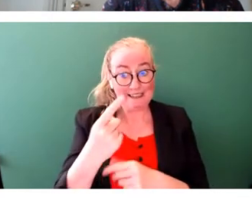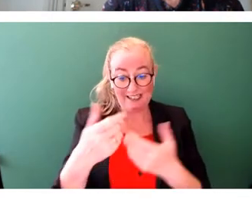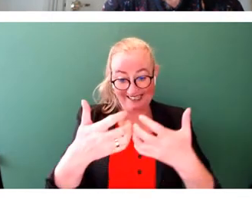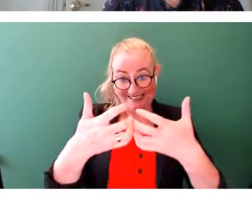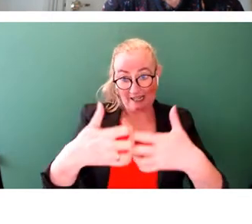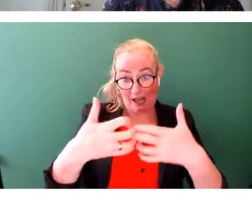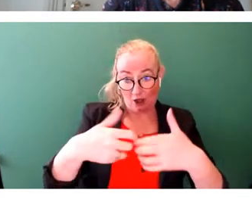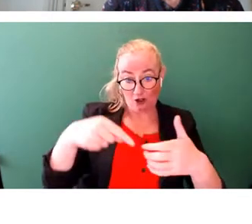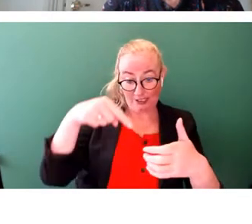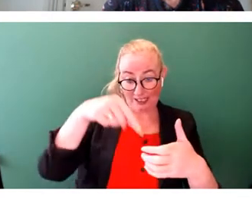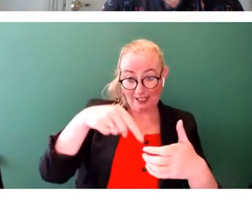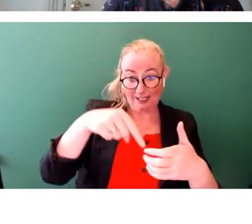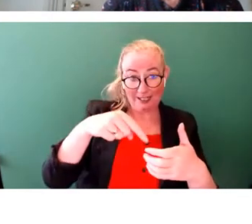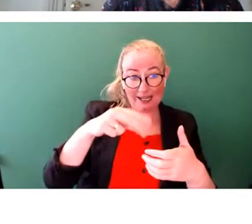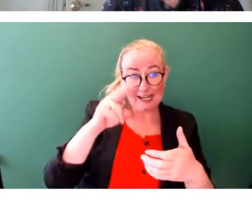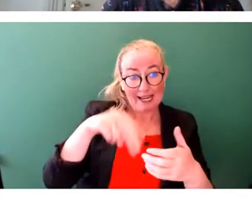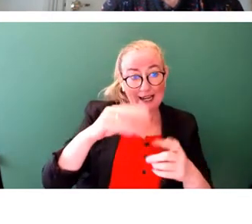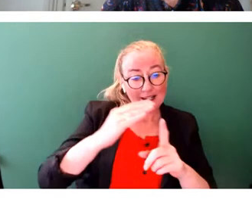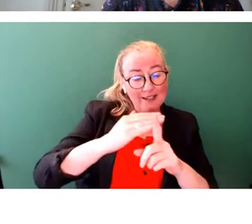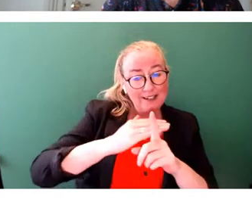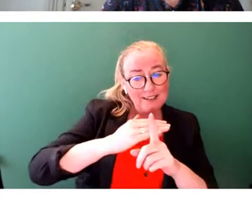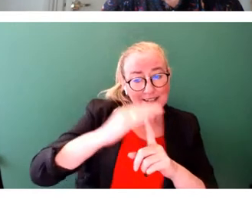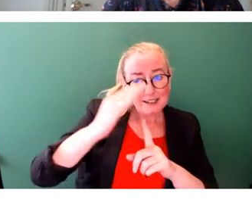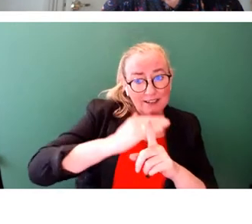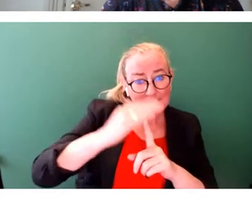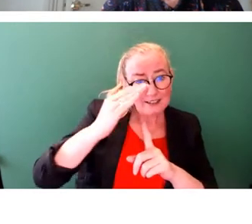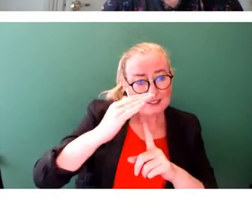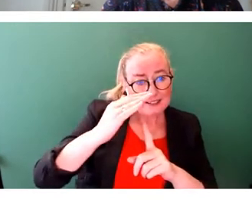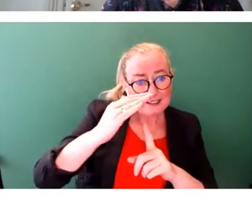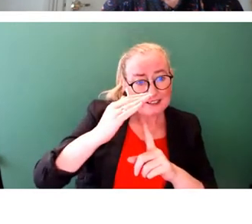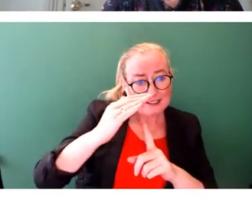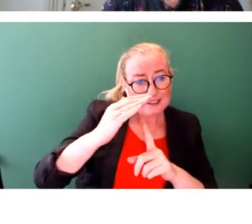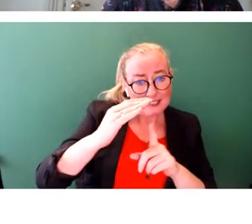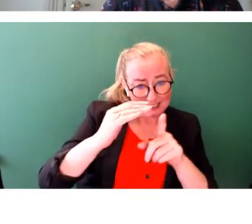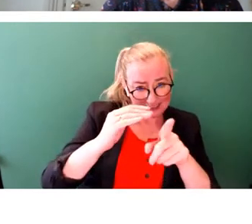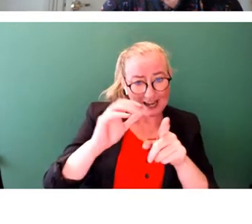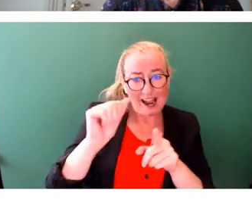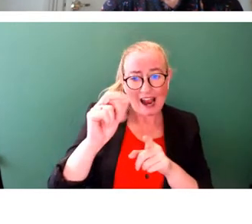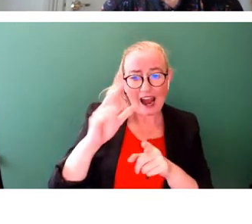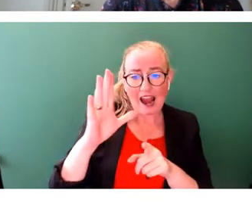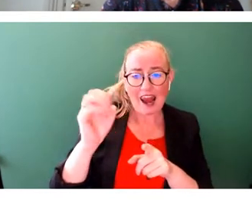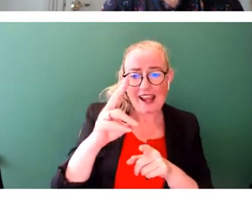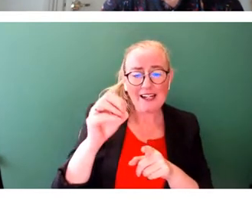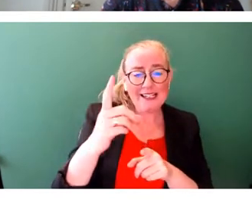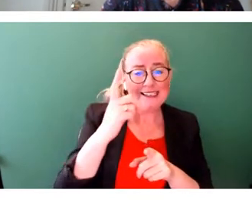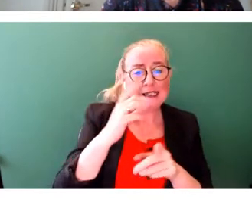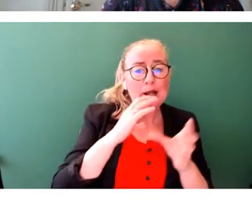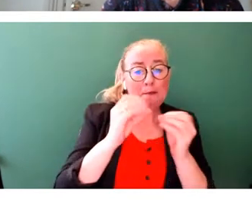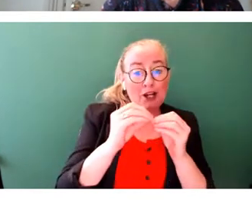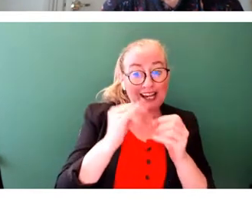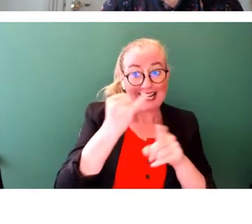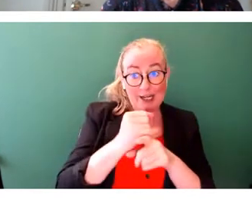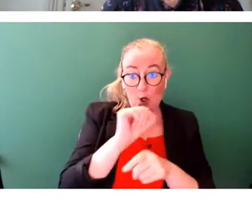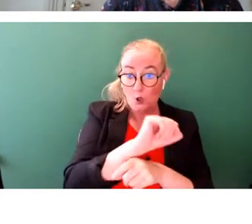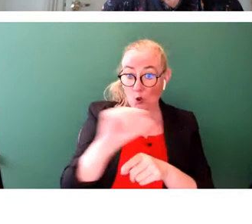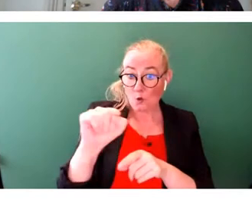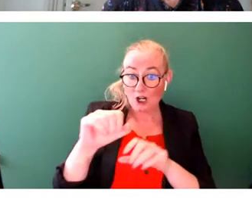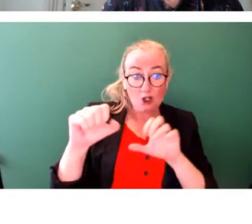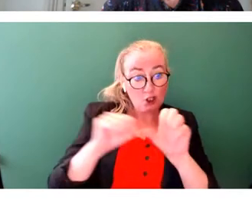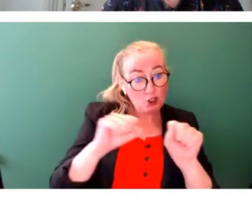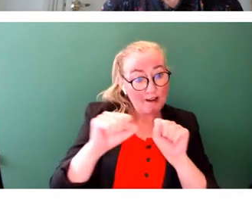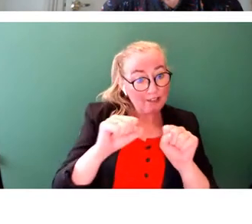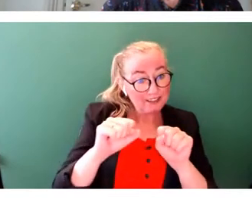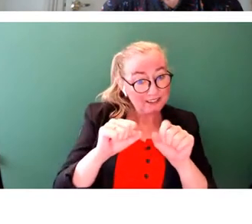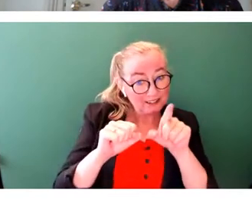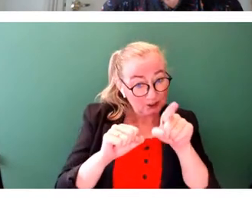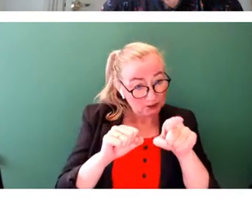or the kind of enhancing technology that Arlene talked about in the kind of services that are provided by the